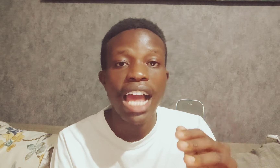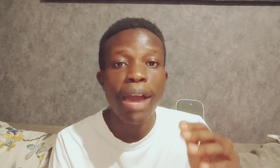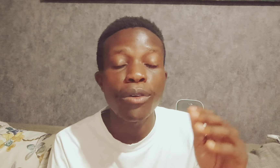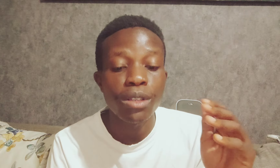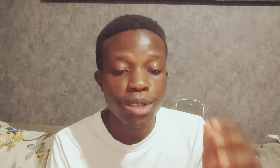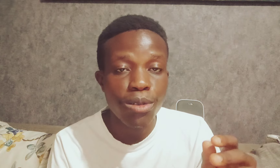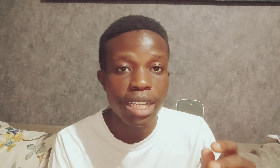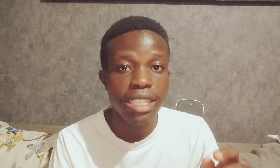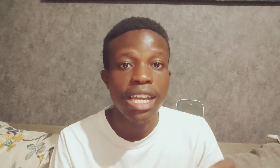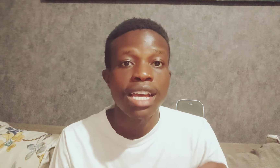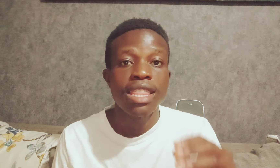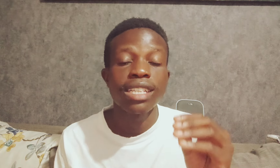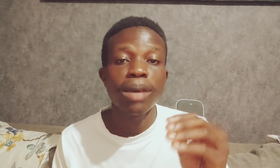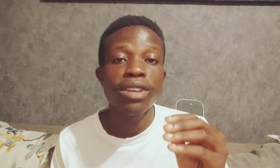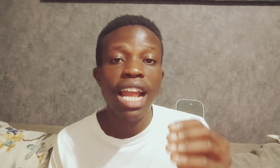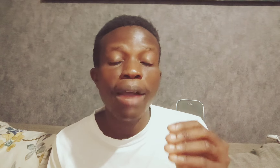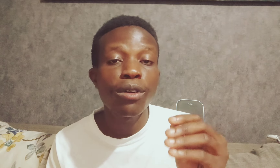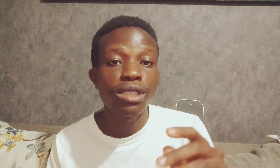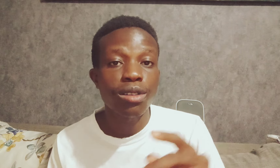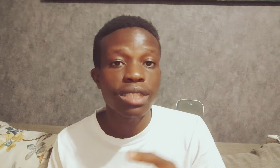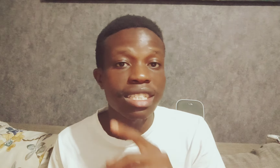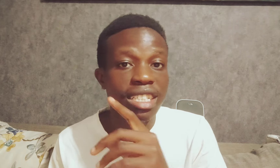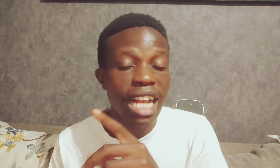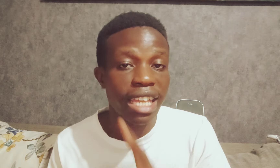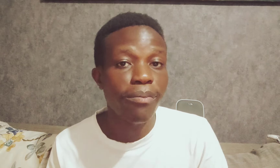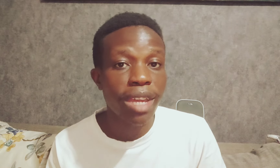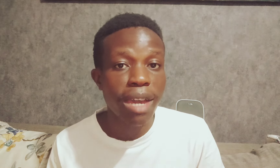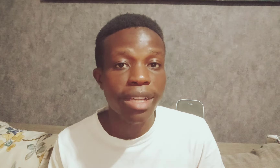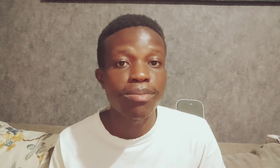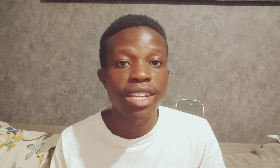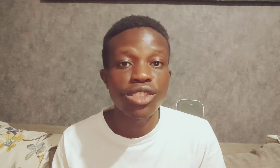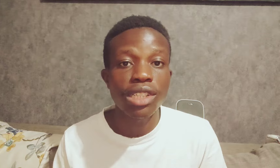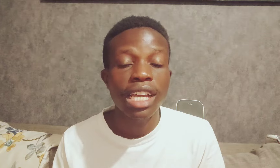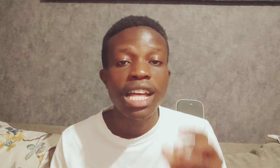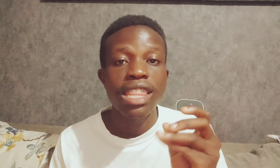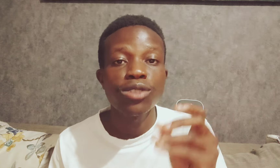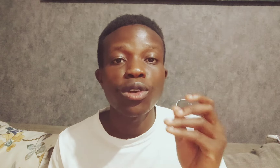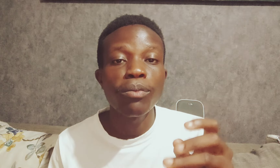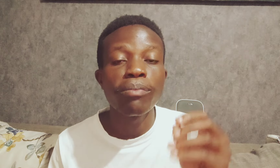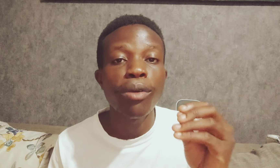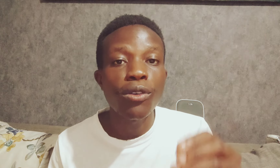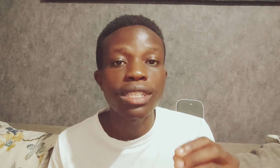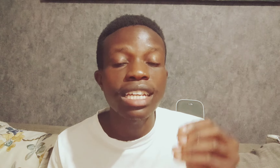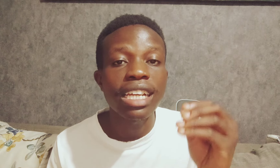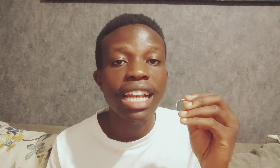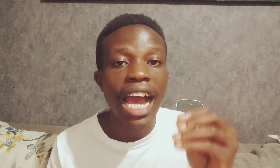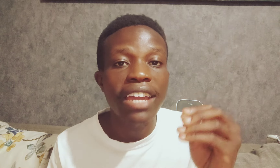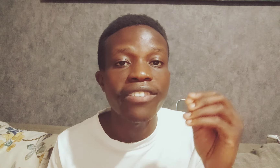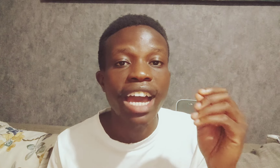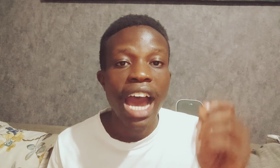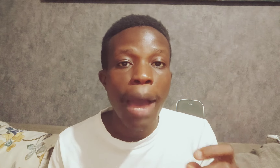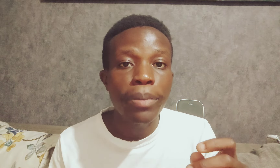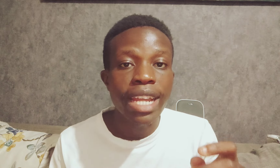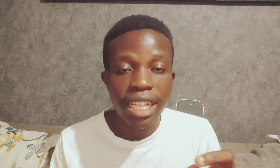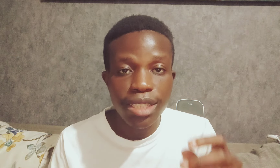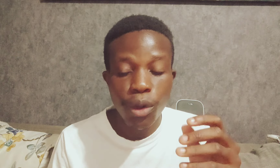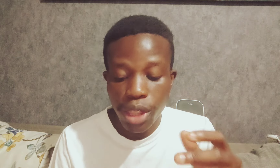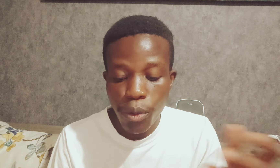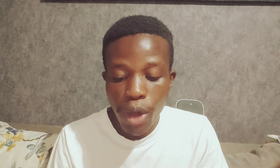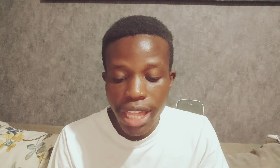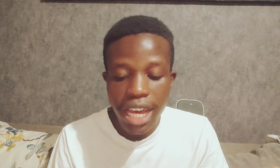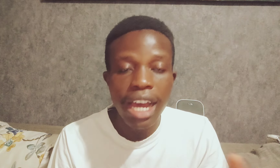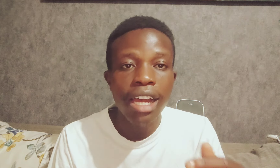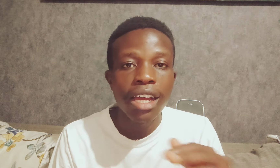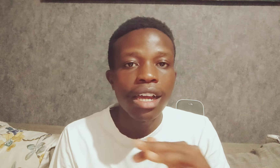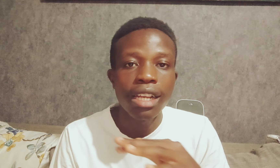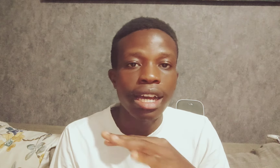from reliable sources. There are some reliable sources, just like the PM has mentioned, that will be posting live updates on